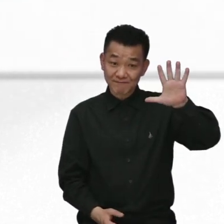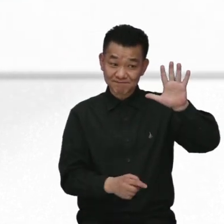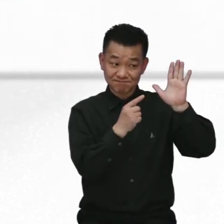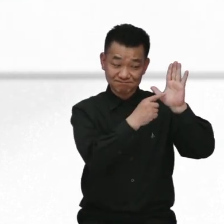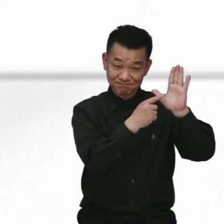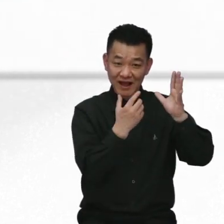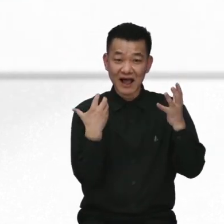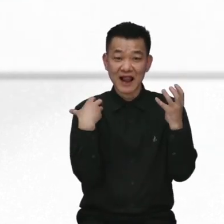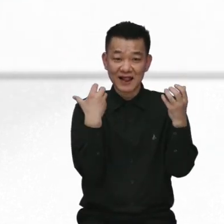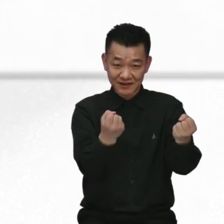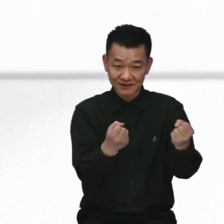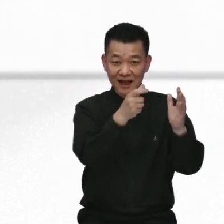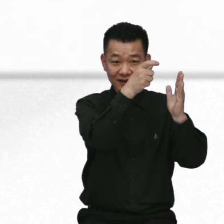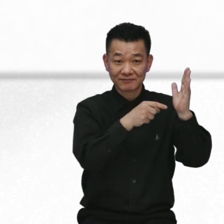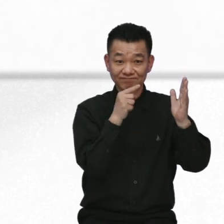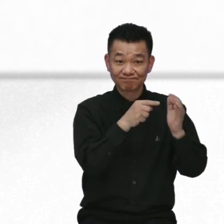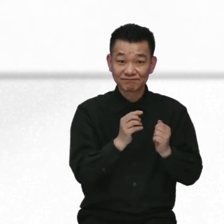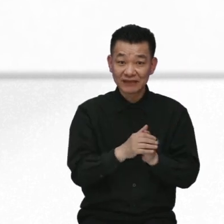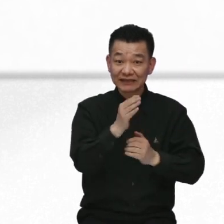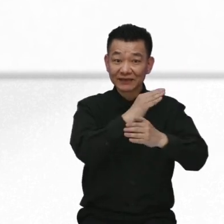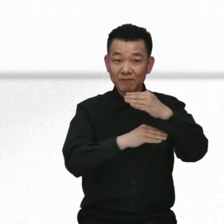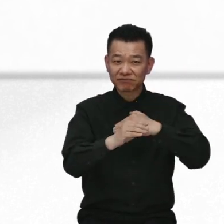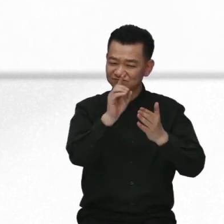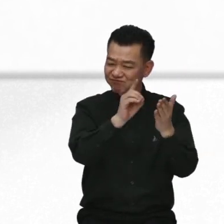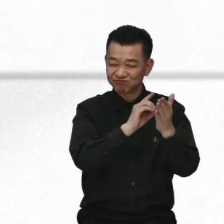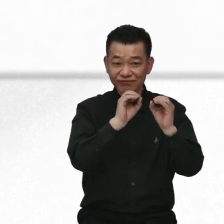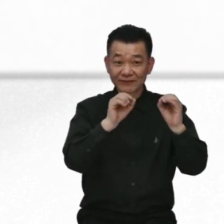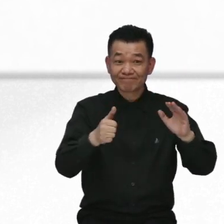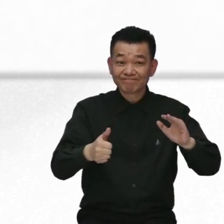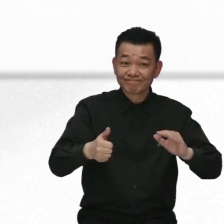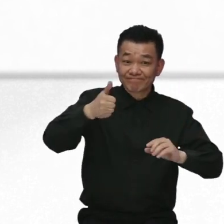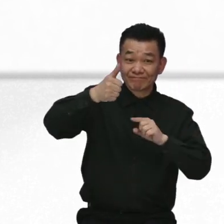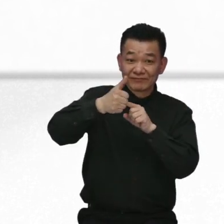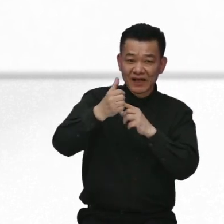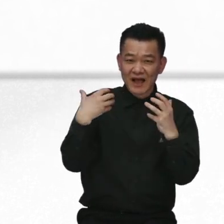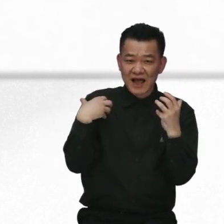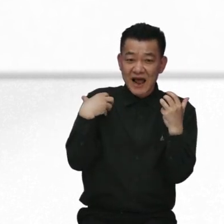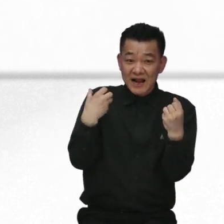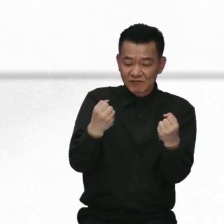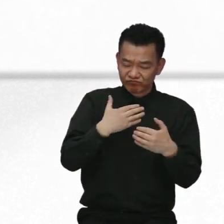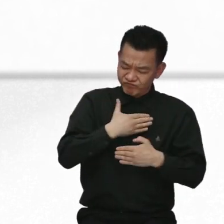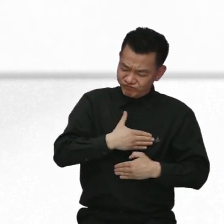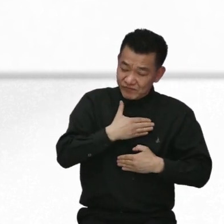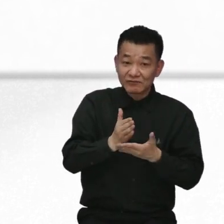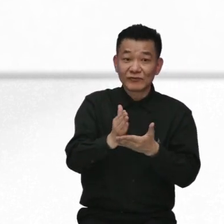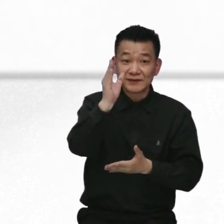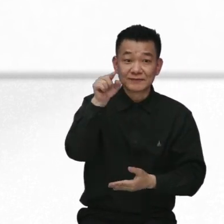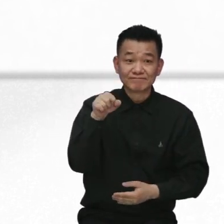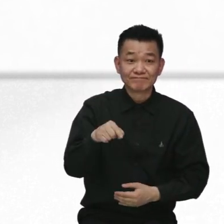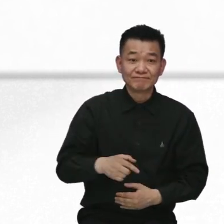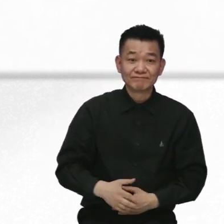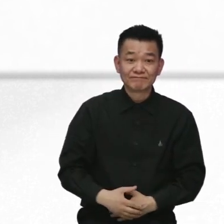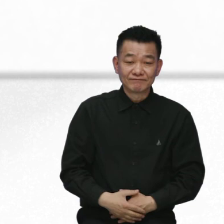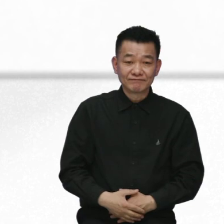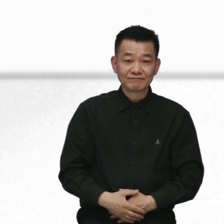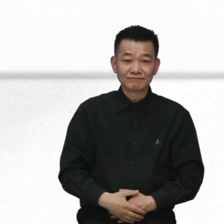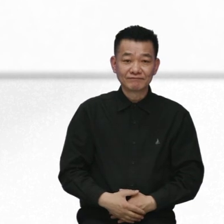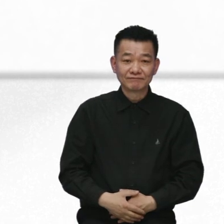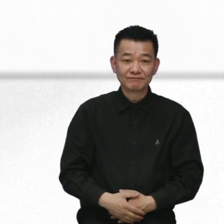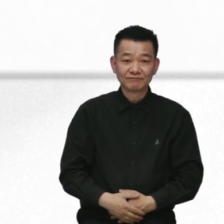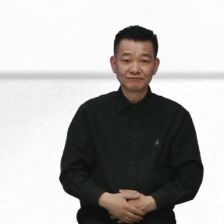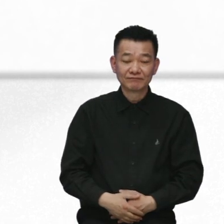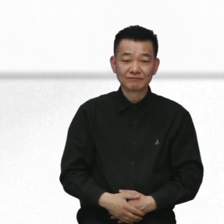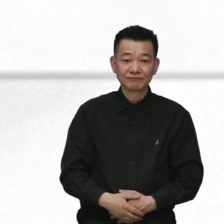Article 25. Health. Persons with disabilities have the right to the enjoyment of the highest attainable standard of